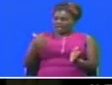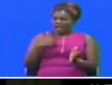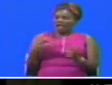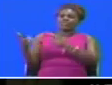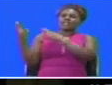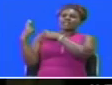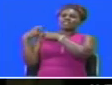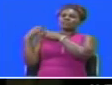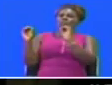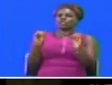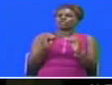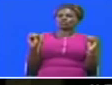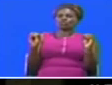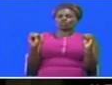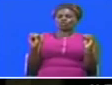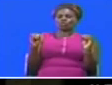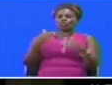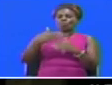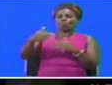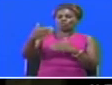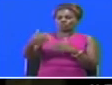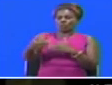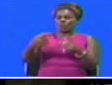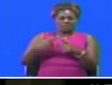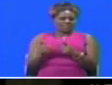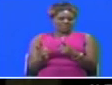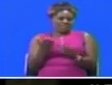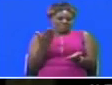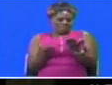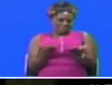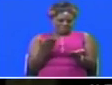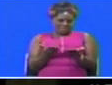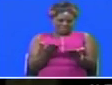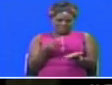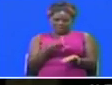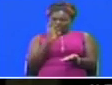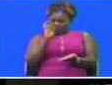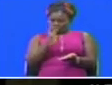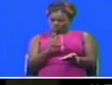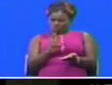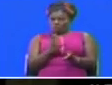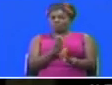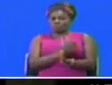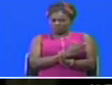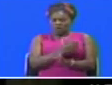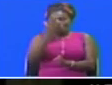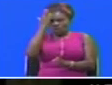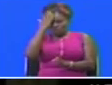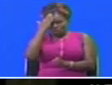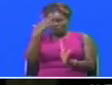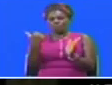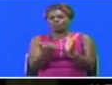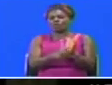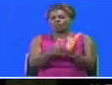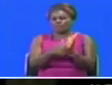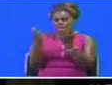to actually call for the postponement, but it looks like they saw it coming. They knew that there will be trouble,